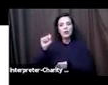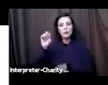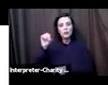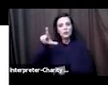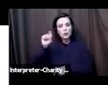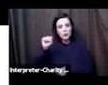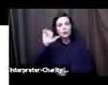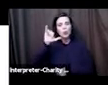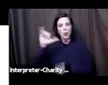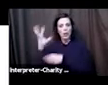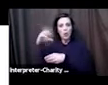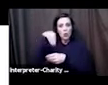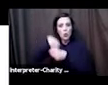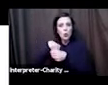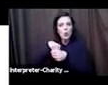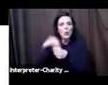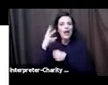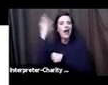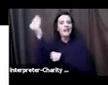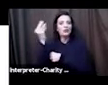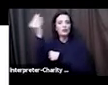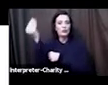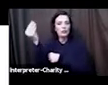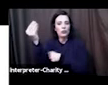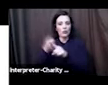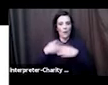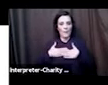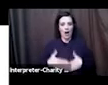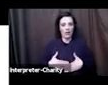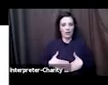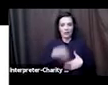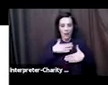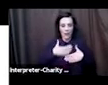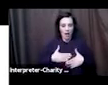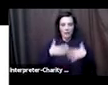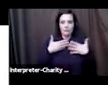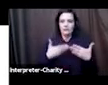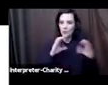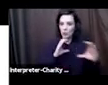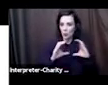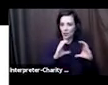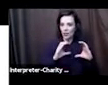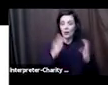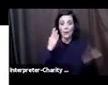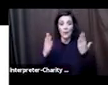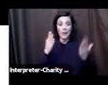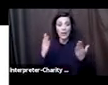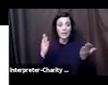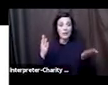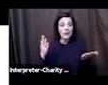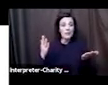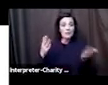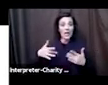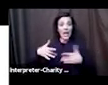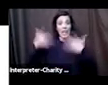going to include something external from the body. So that's something to keep in mind. So whether it's light, mid, or high tech, these are